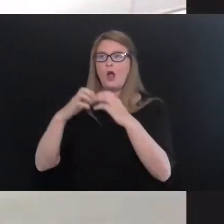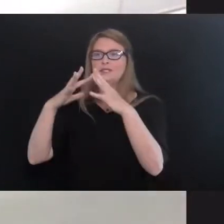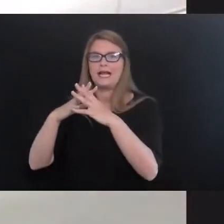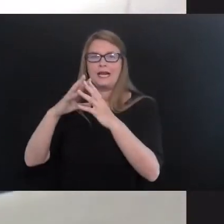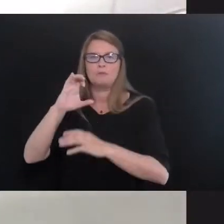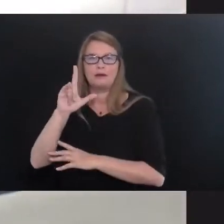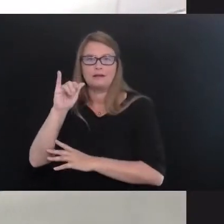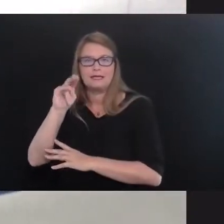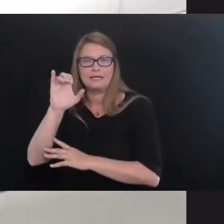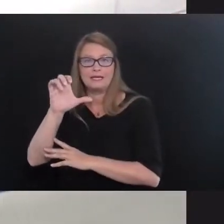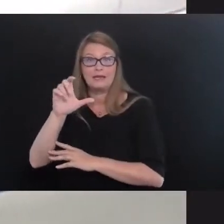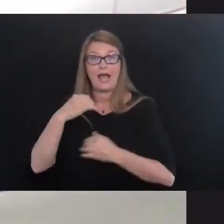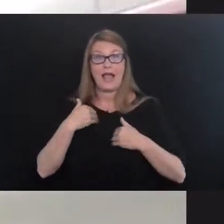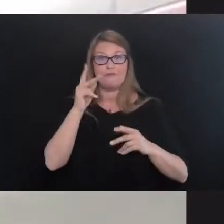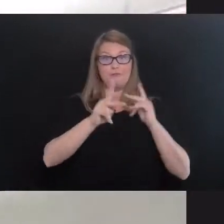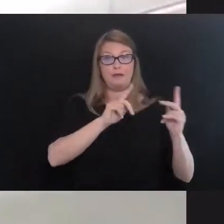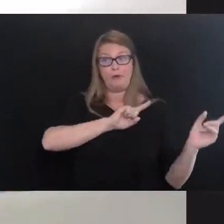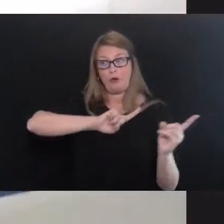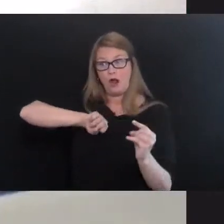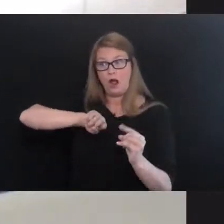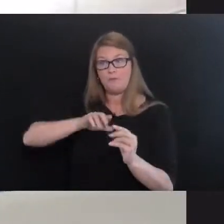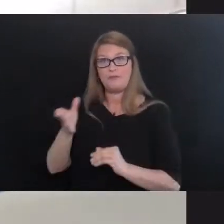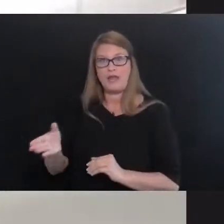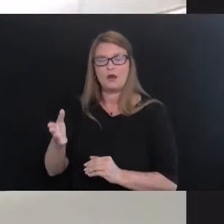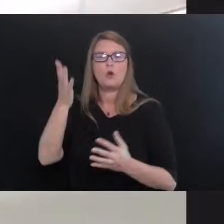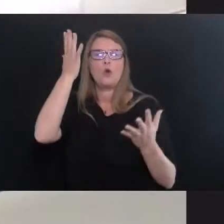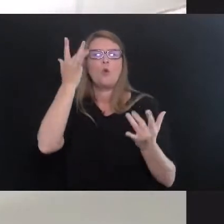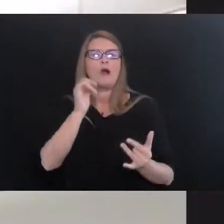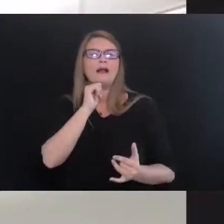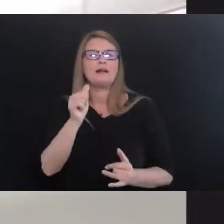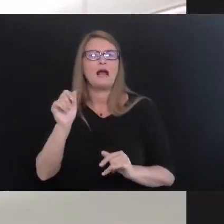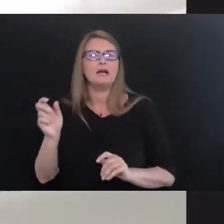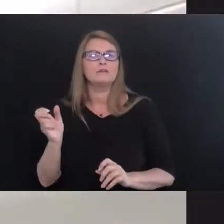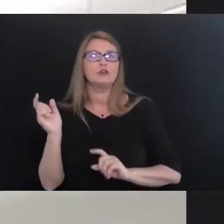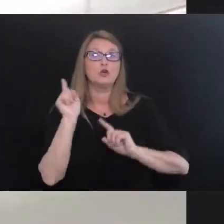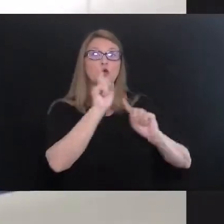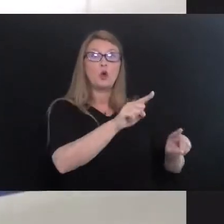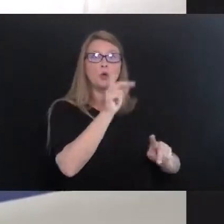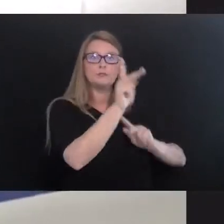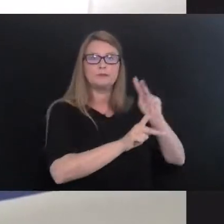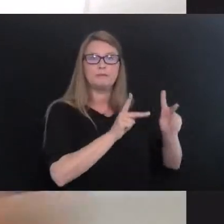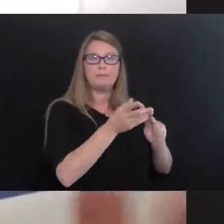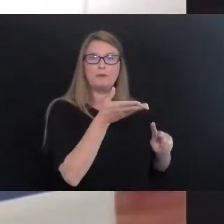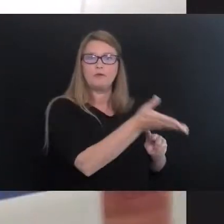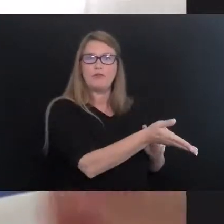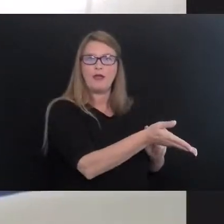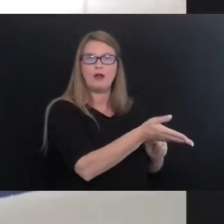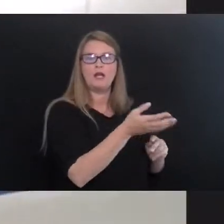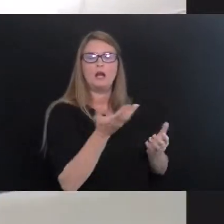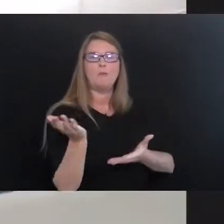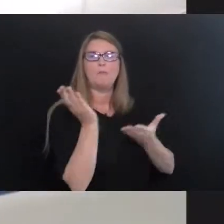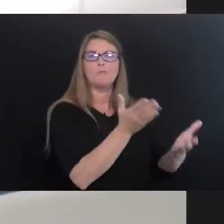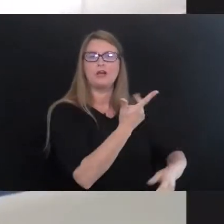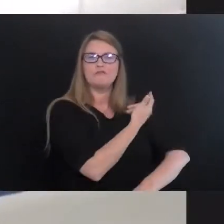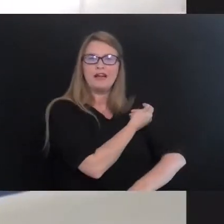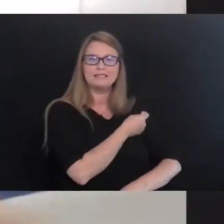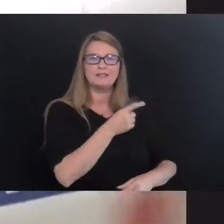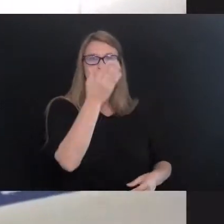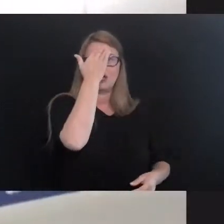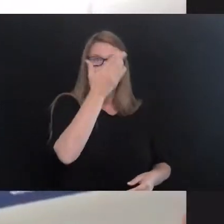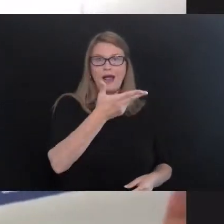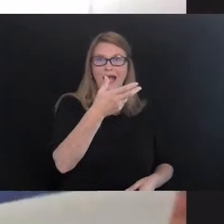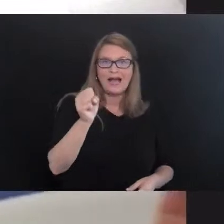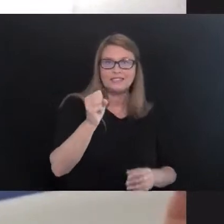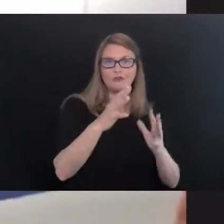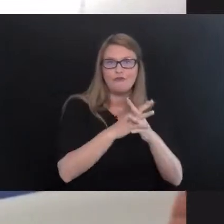public come to the clinic at the health department, that you take the vaccines to where the people are at. And so we've had clinics at high school football games. I'm